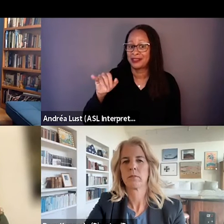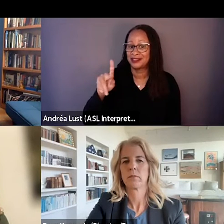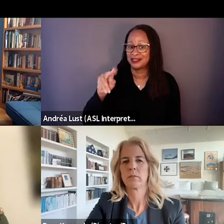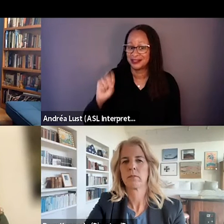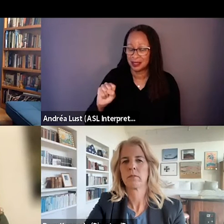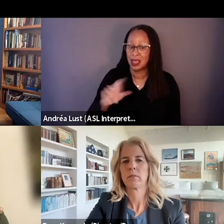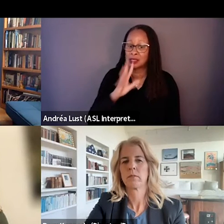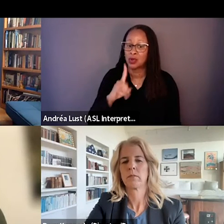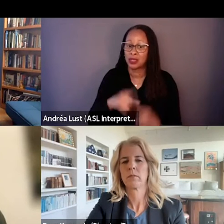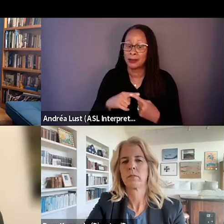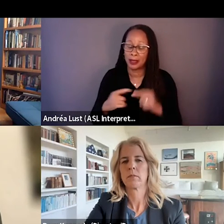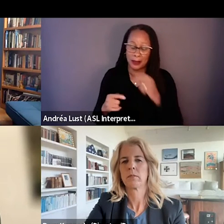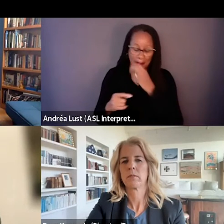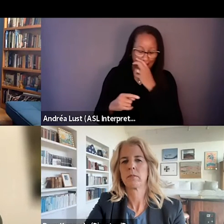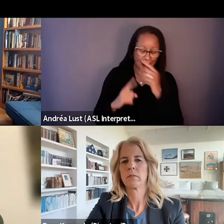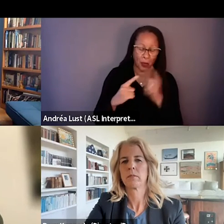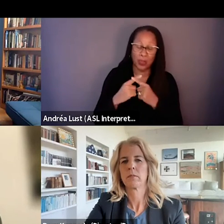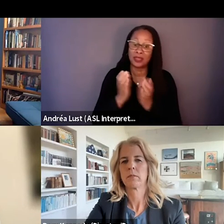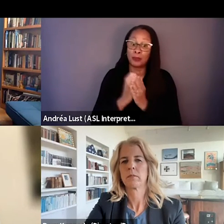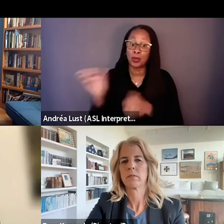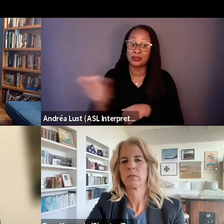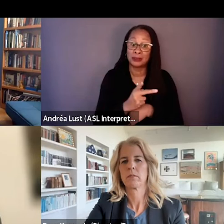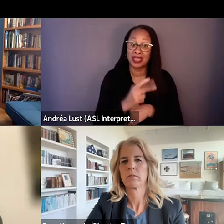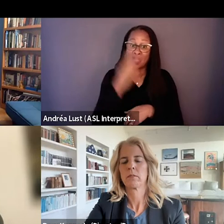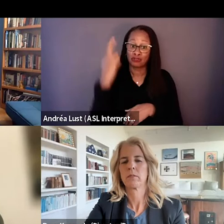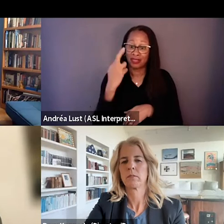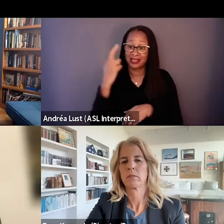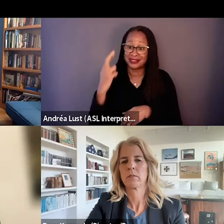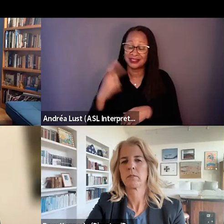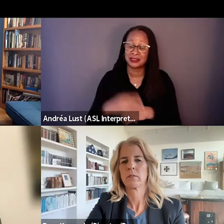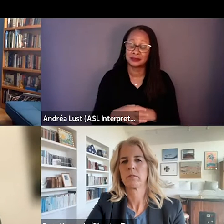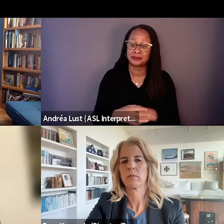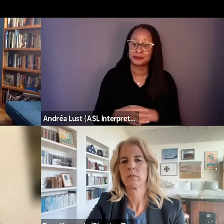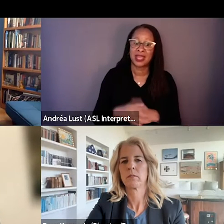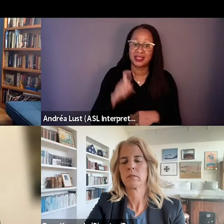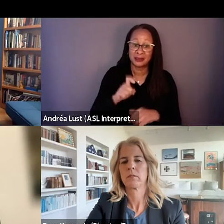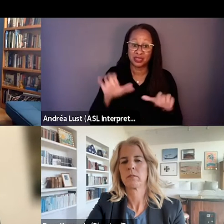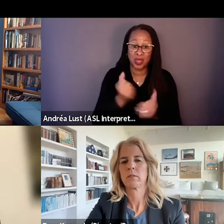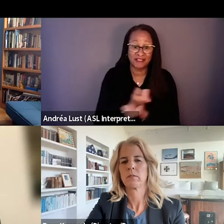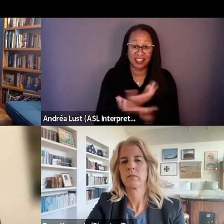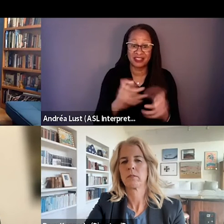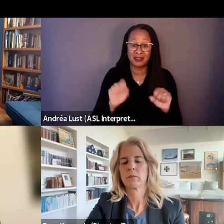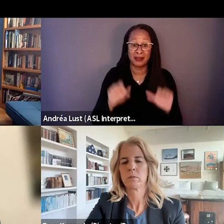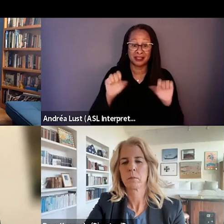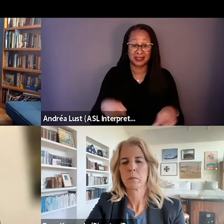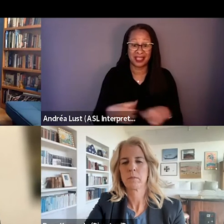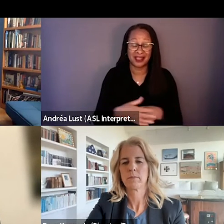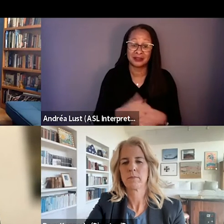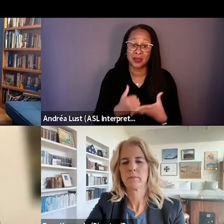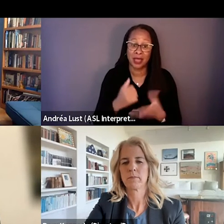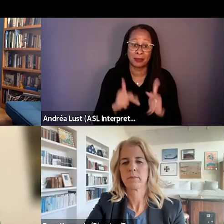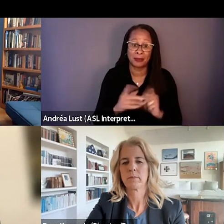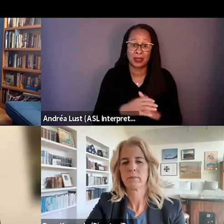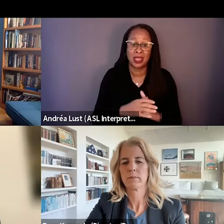talking about when their boat comes back, you know, realizing that they have to do everything they possibly can and